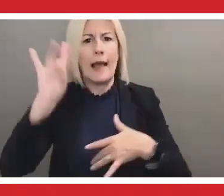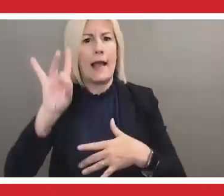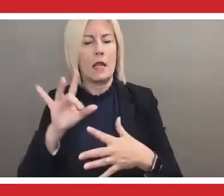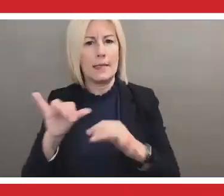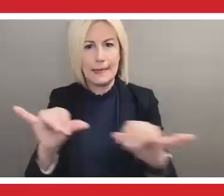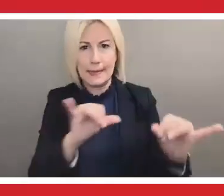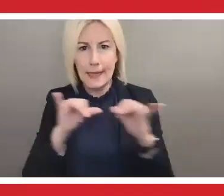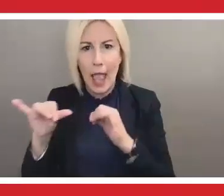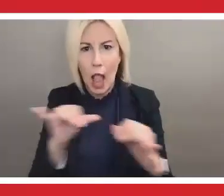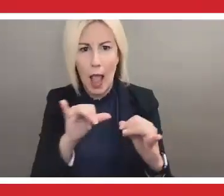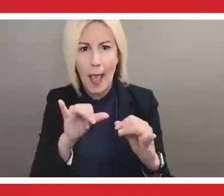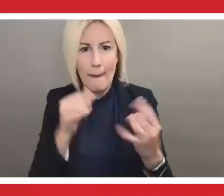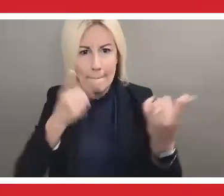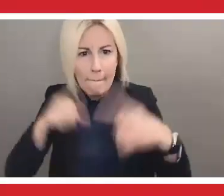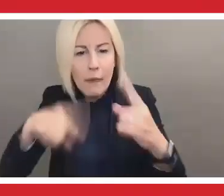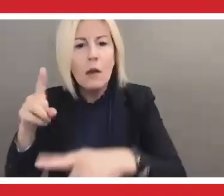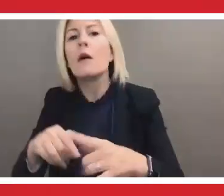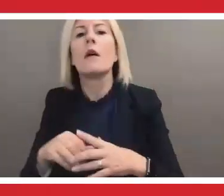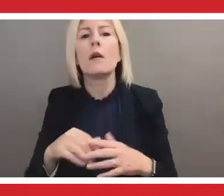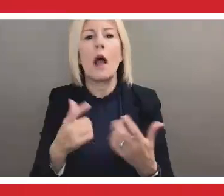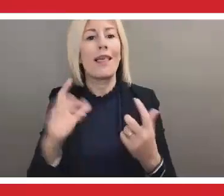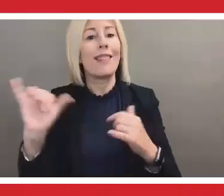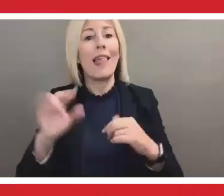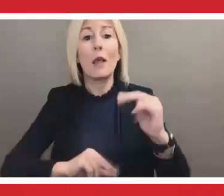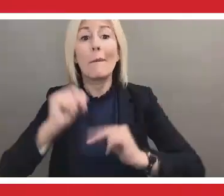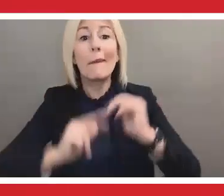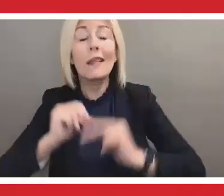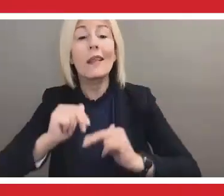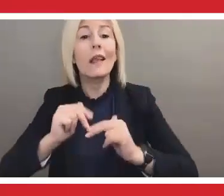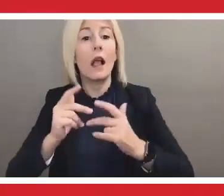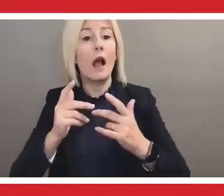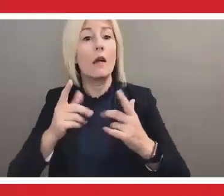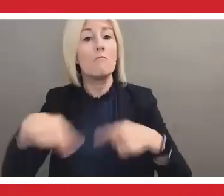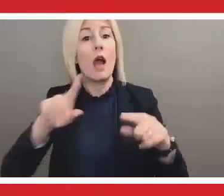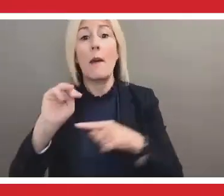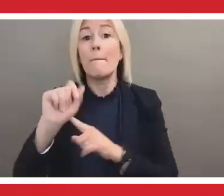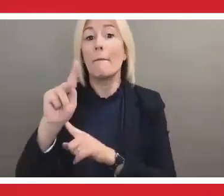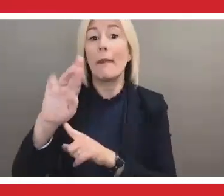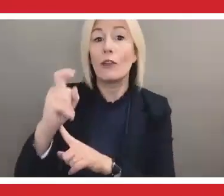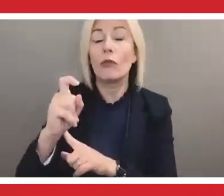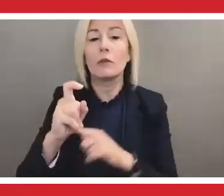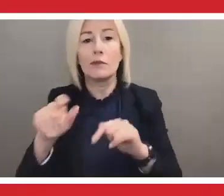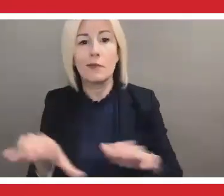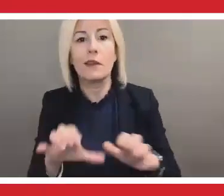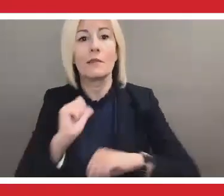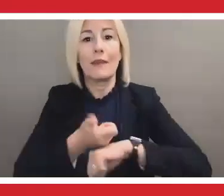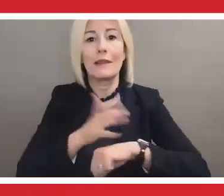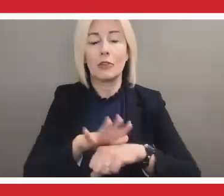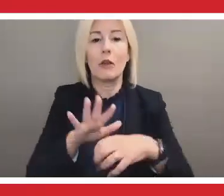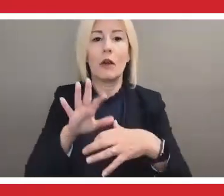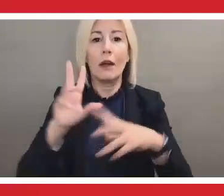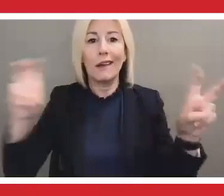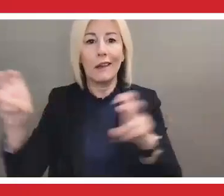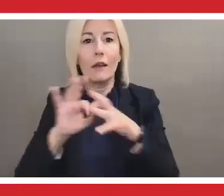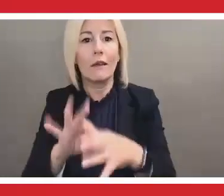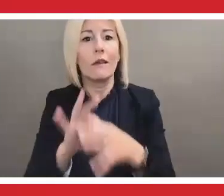and vertical activities like building or complementary matrix actions based on issues related to